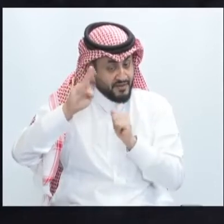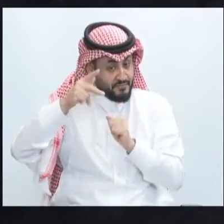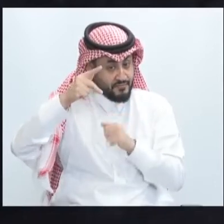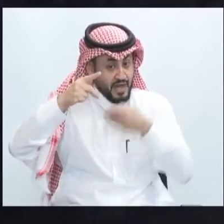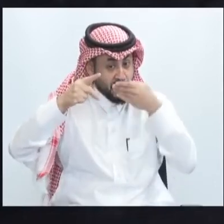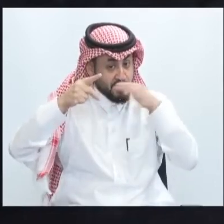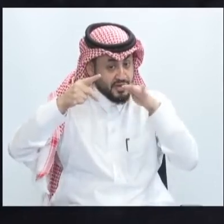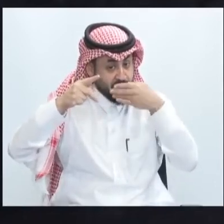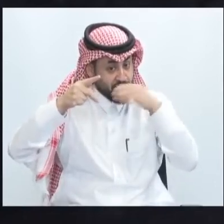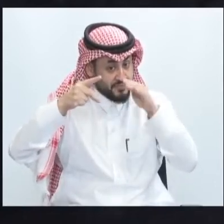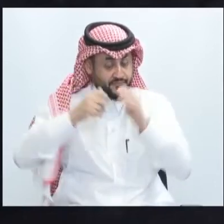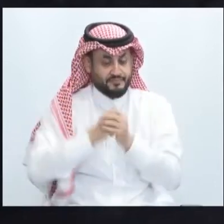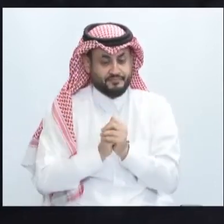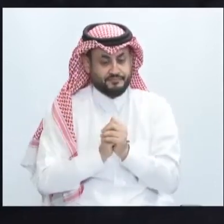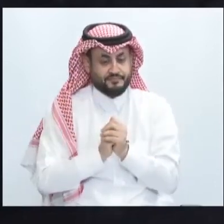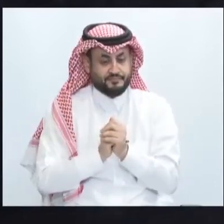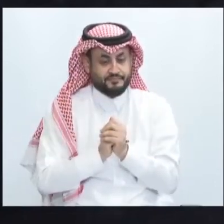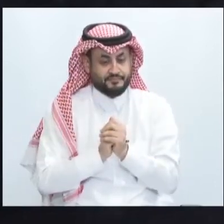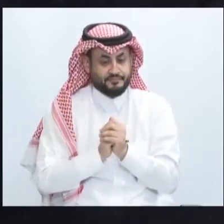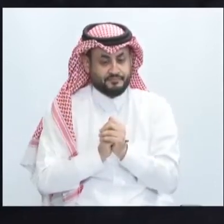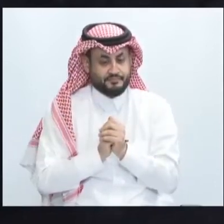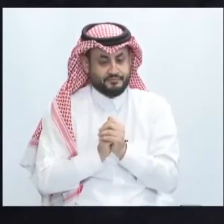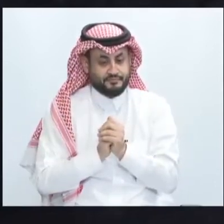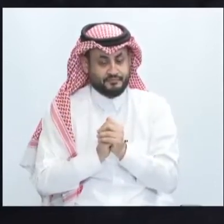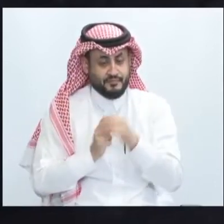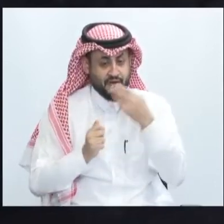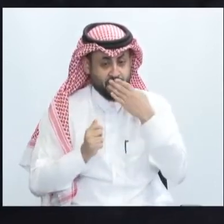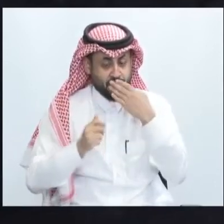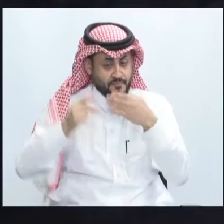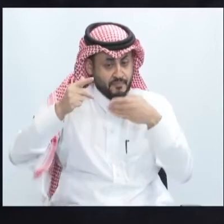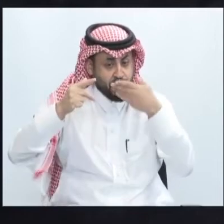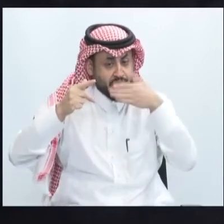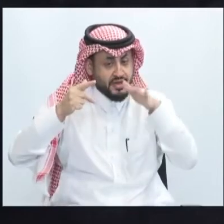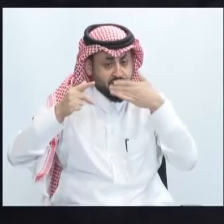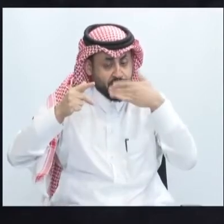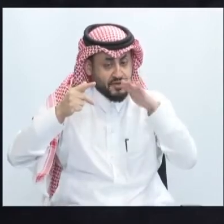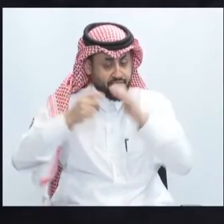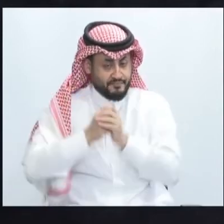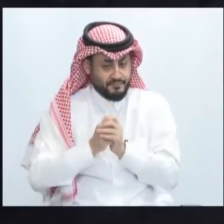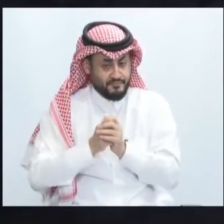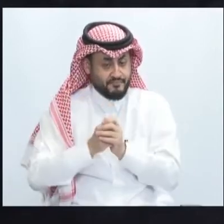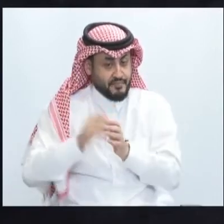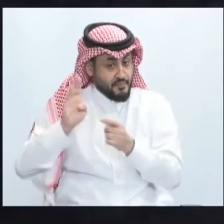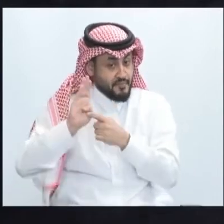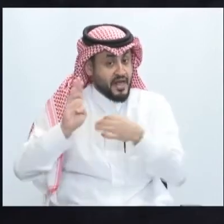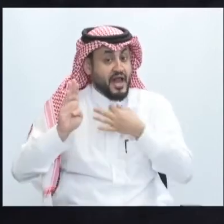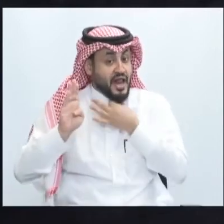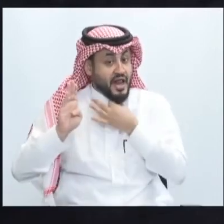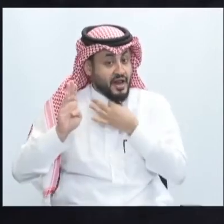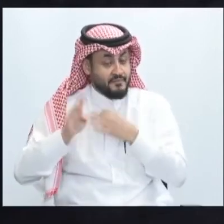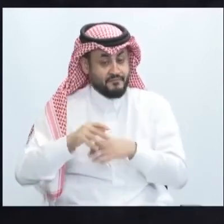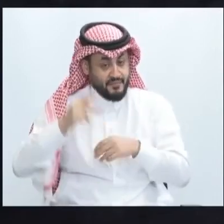P, P. Okay. Use, stop the air in your mouth. Then you